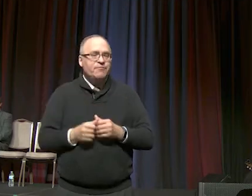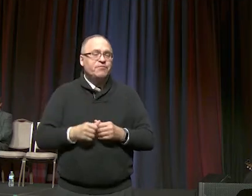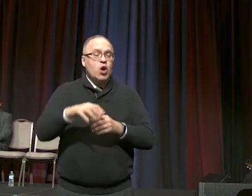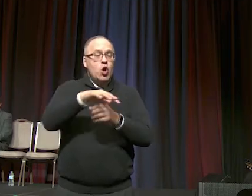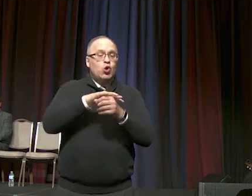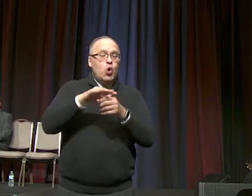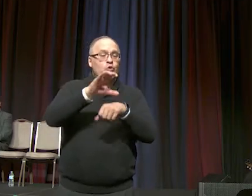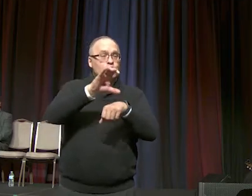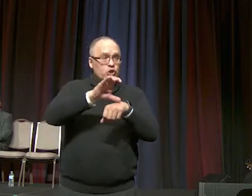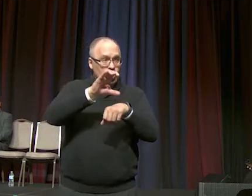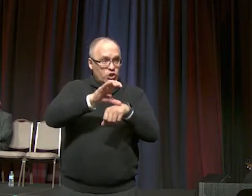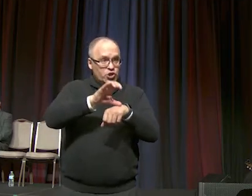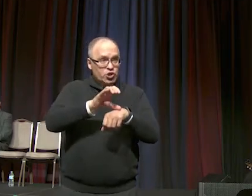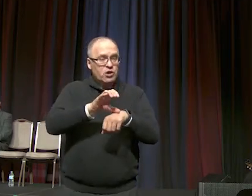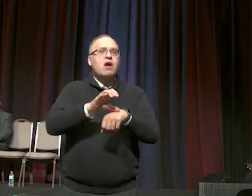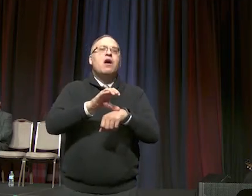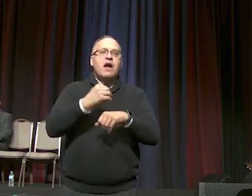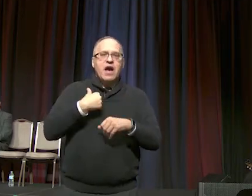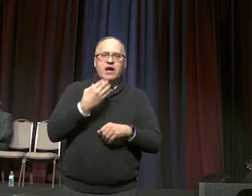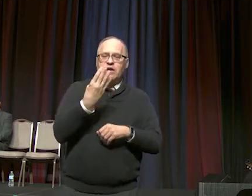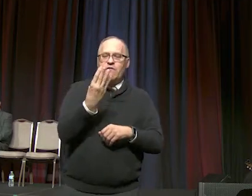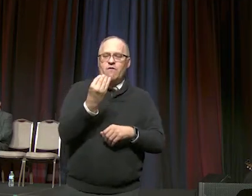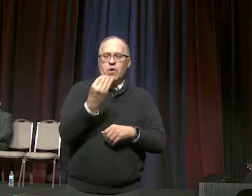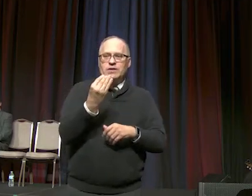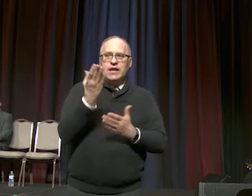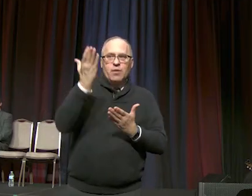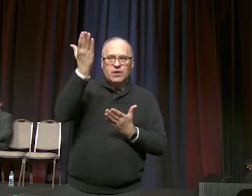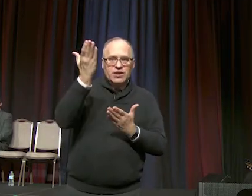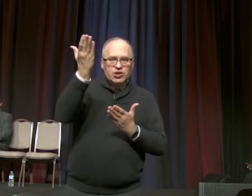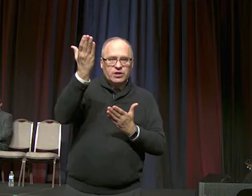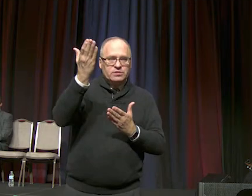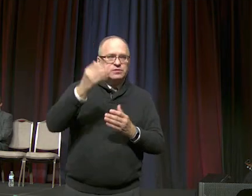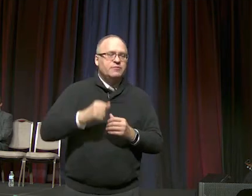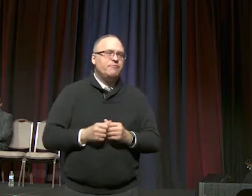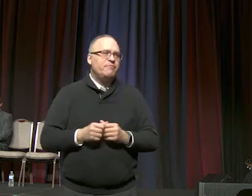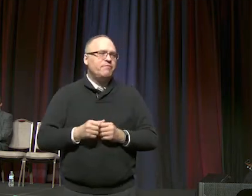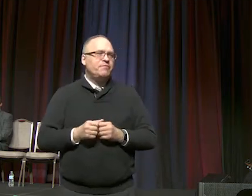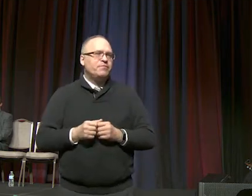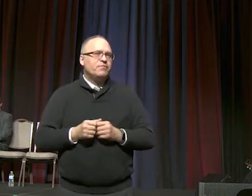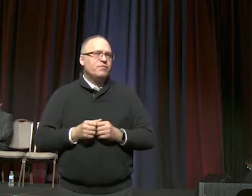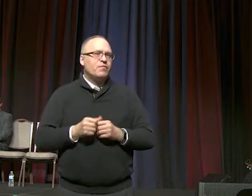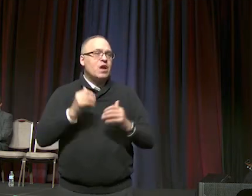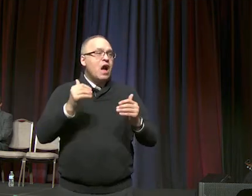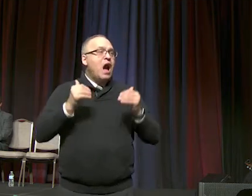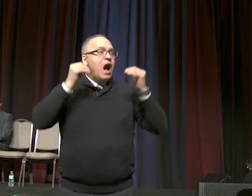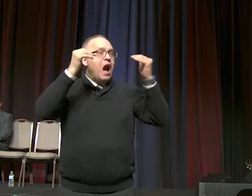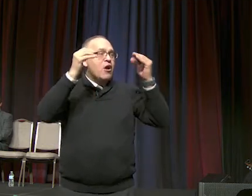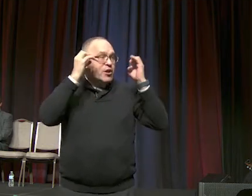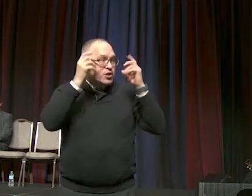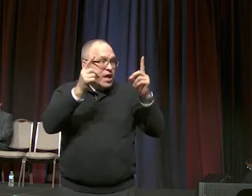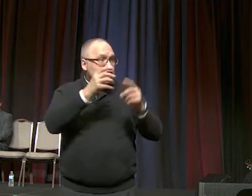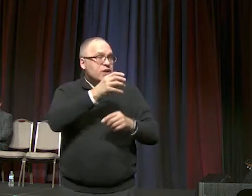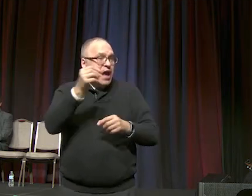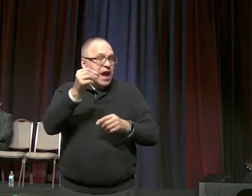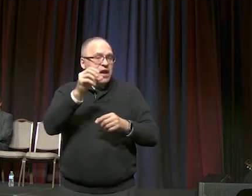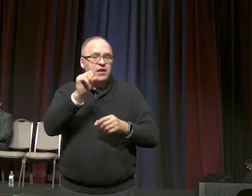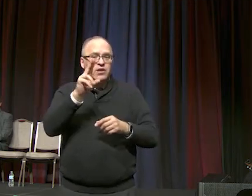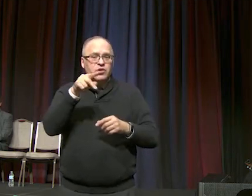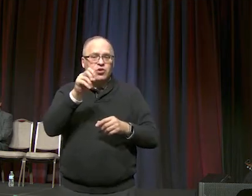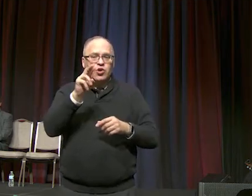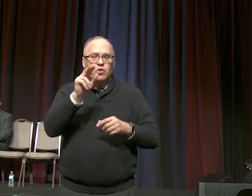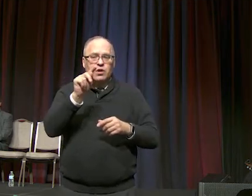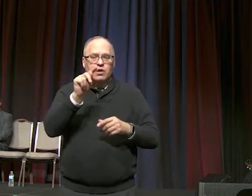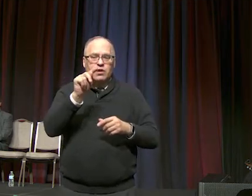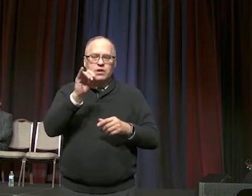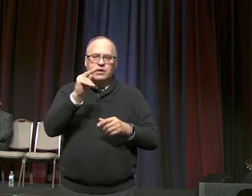local church contains 14 petitions. Higher Education and Superintendency, I